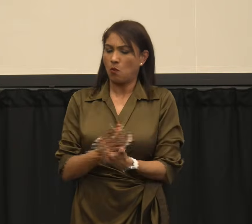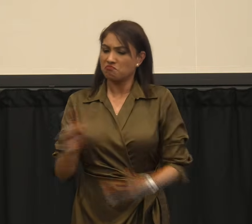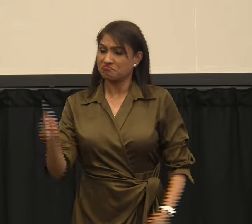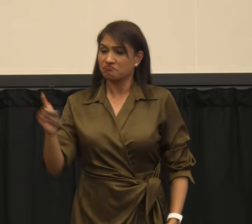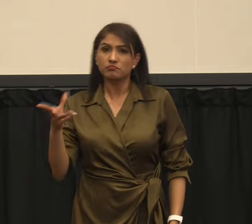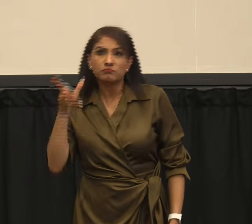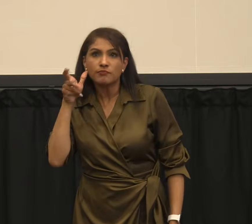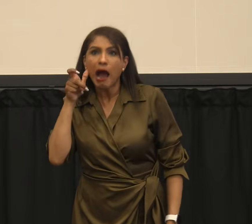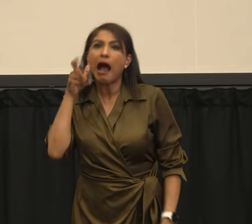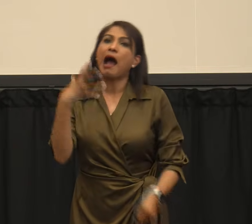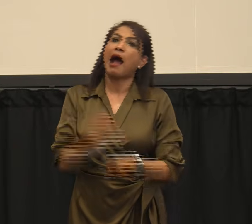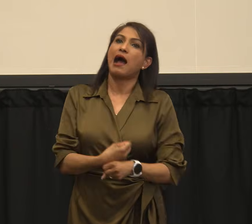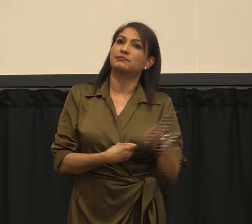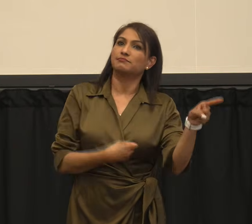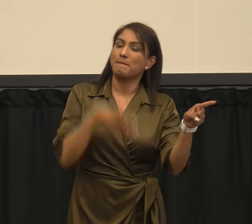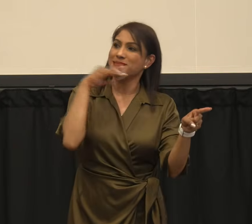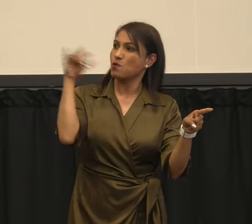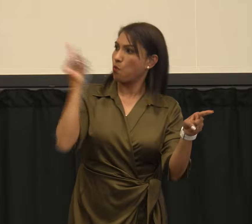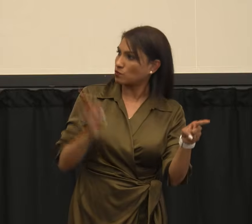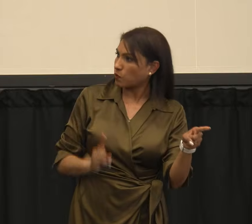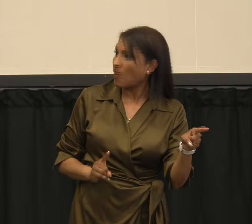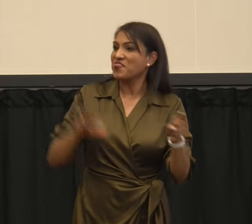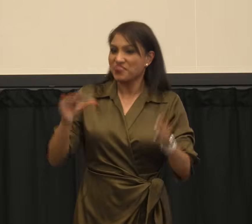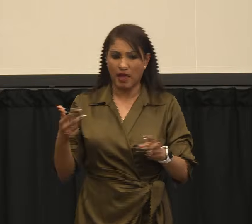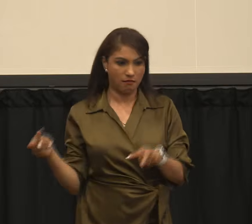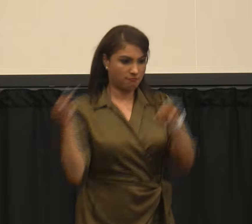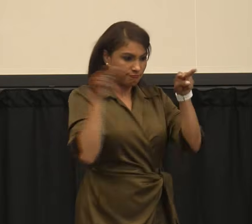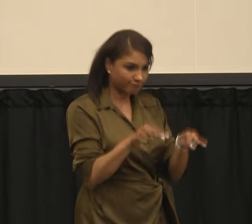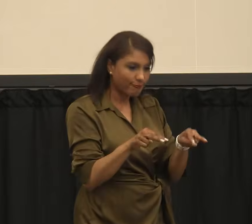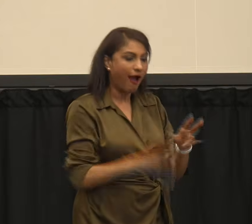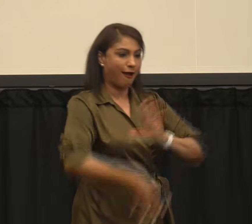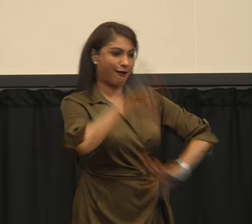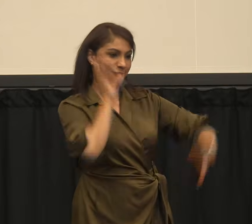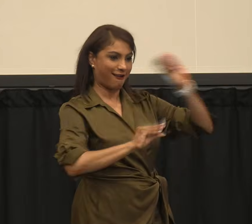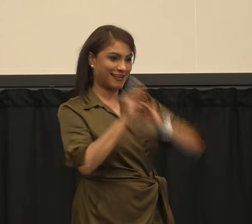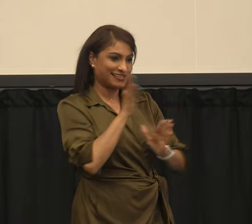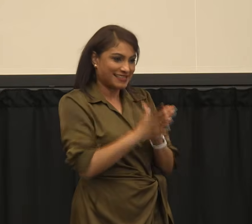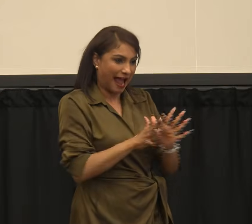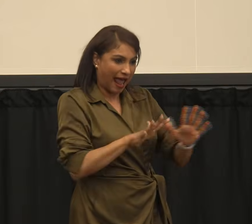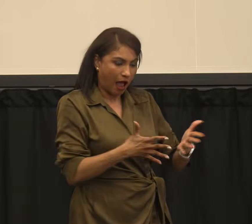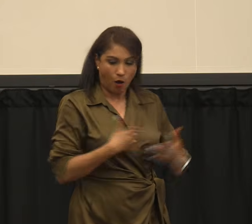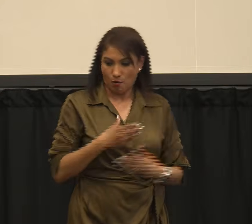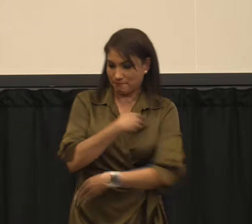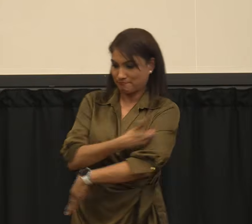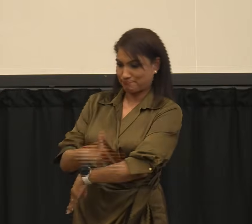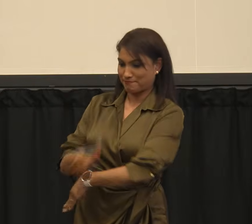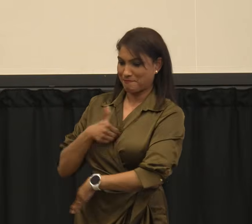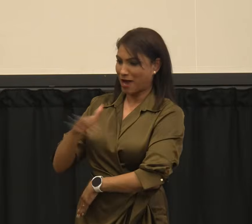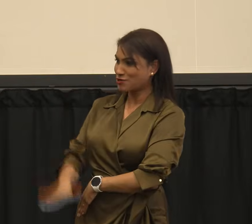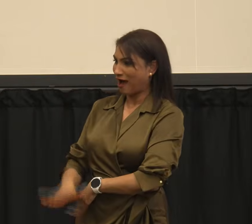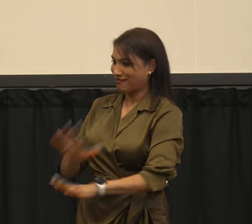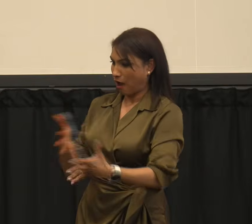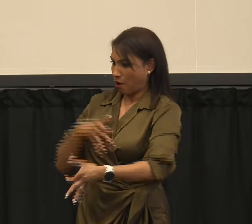is available. So an audio option meaning the parent is able to hear the sign, hear the word, see the